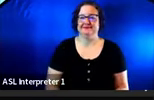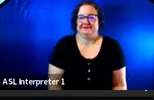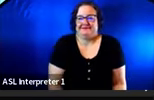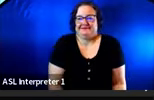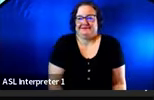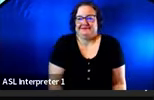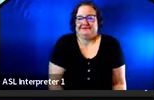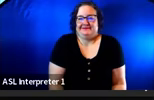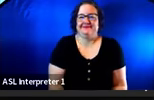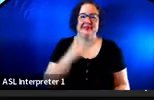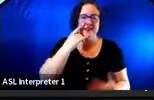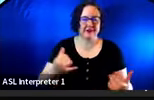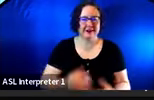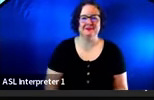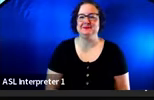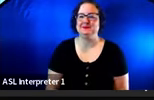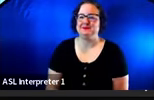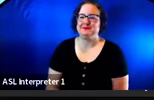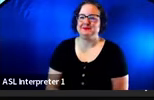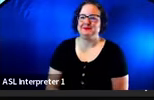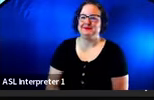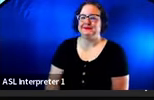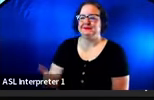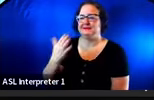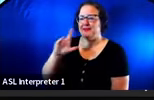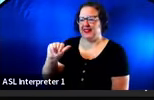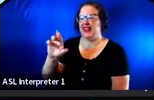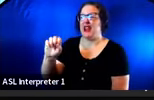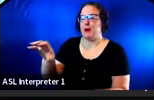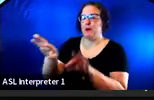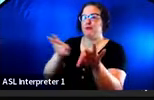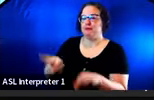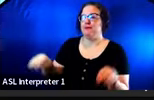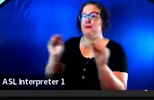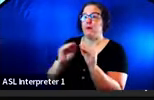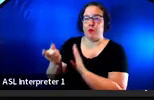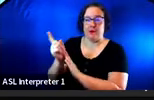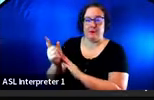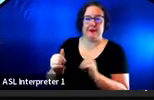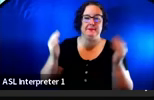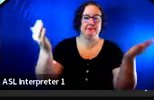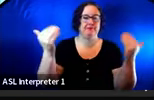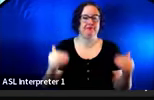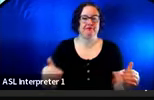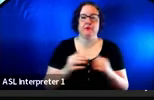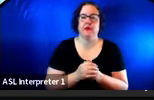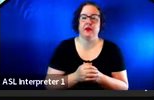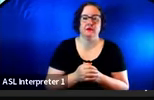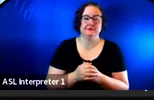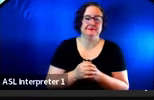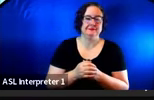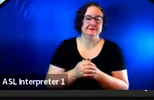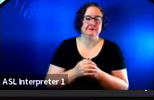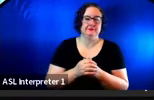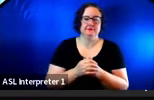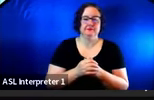from me for now. Yeah, we'll hear from Aaron in just a little bit. So I'll jump right into it. The next part of our presentation